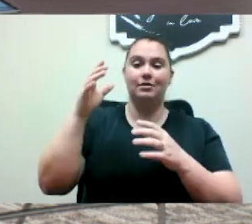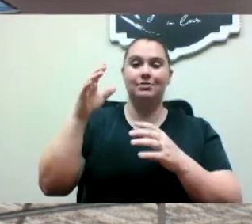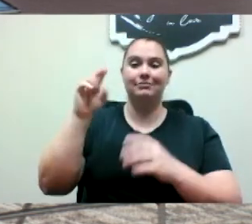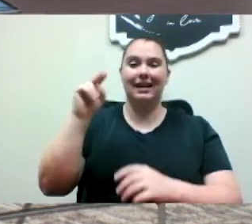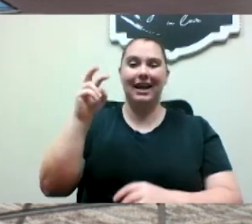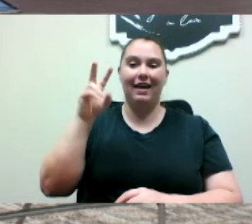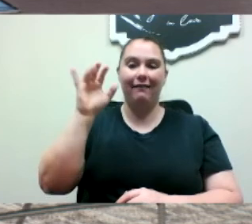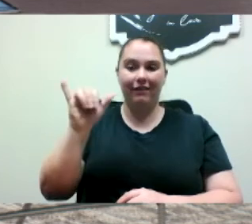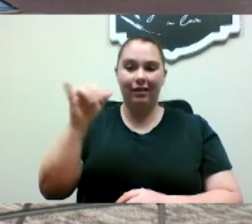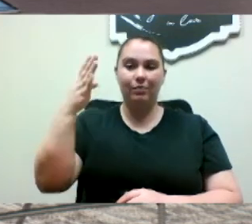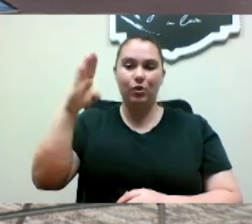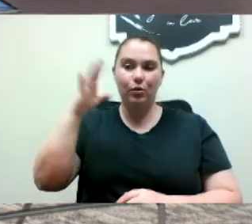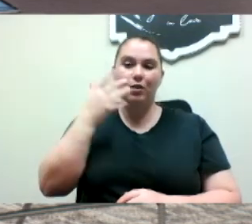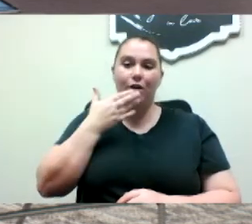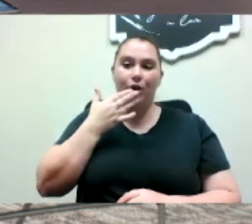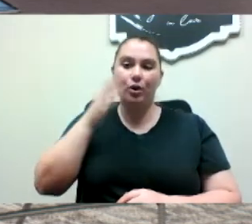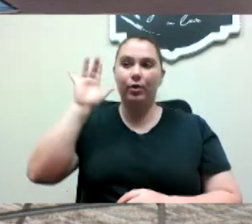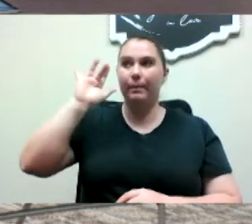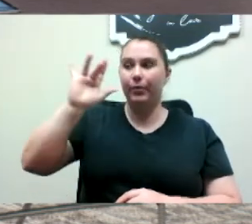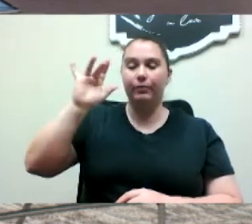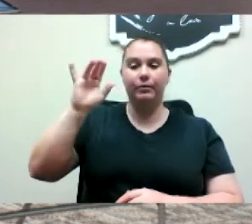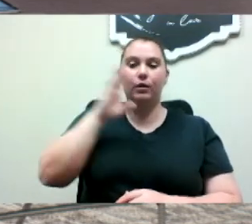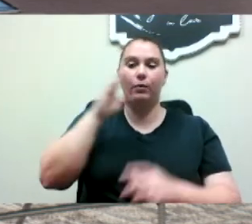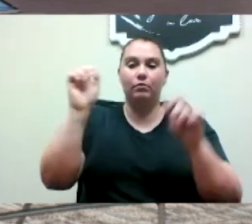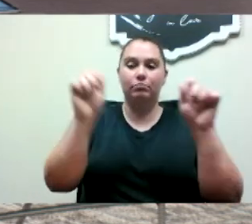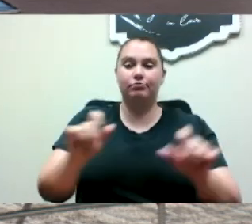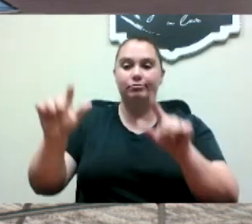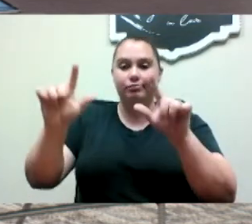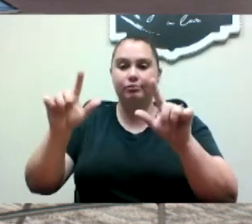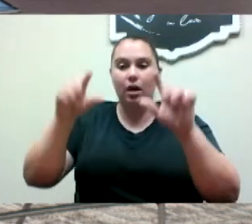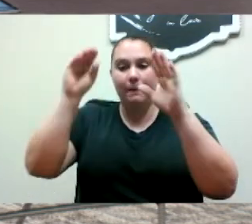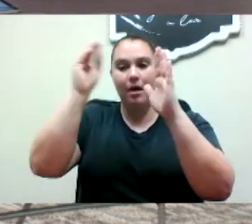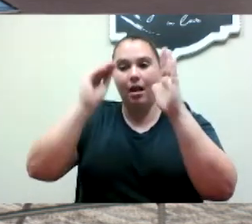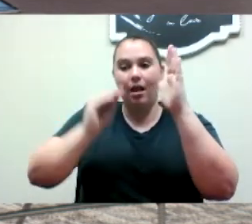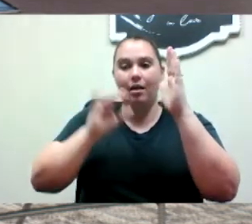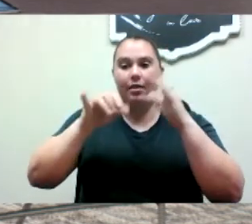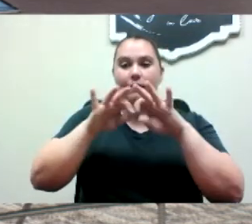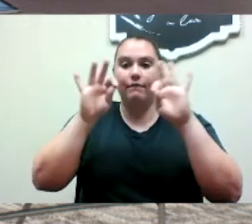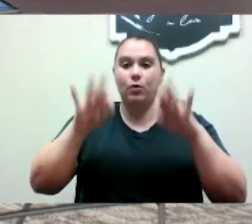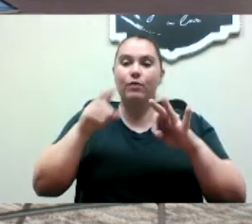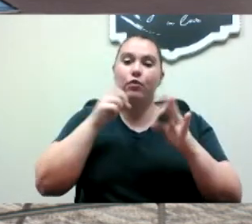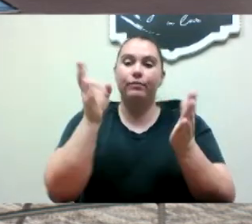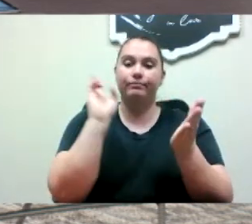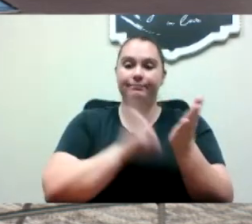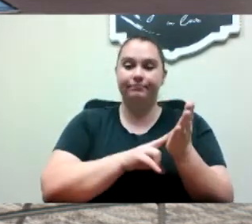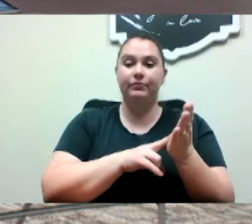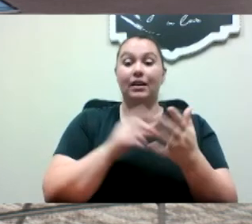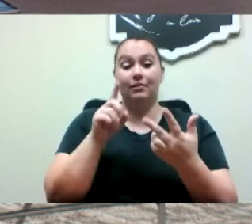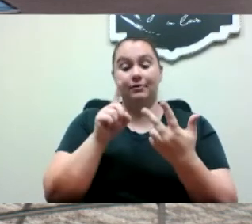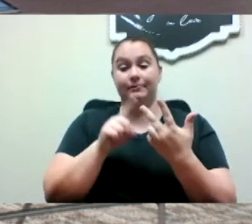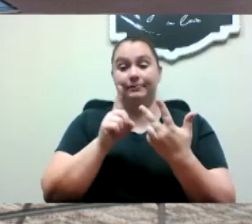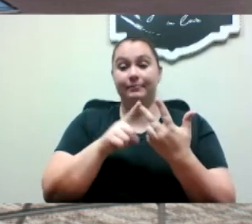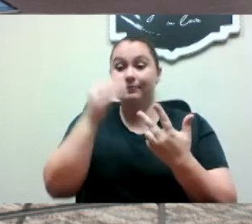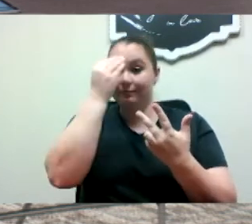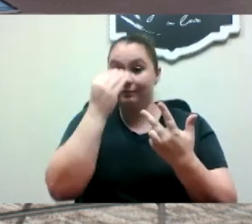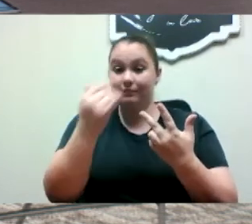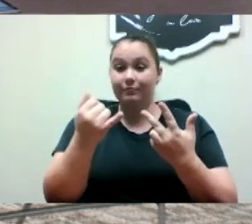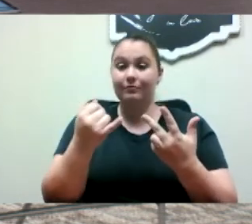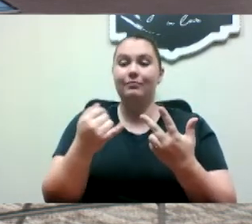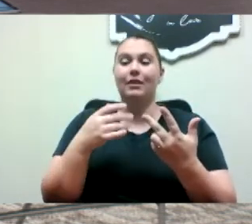the left-hand side of that homepage. And then finally, we just mention that Friday is an early release day for our